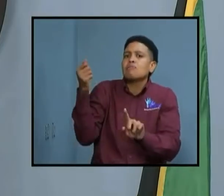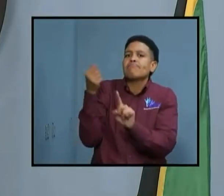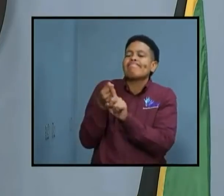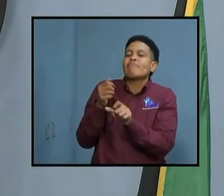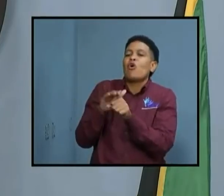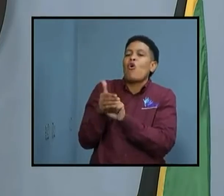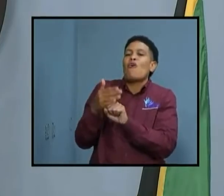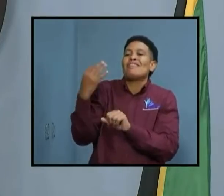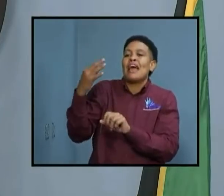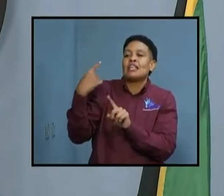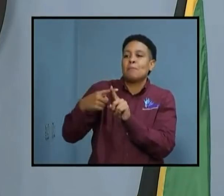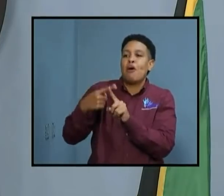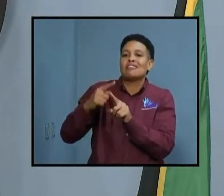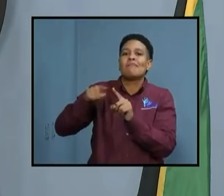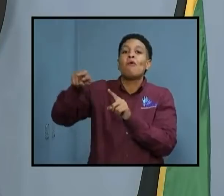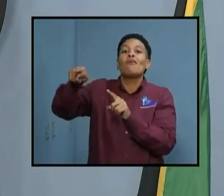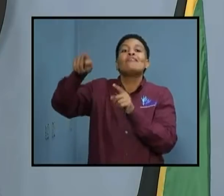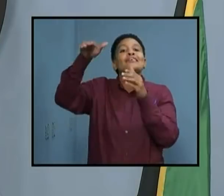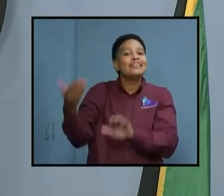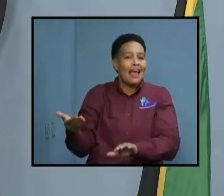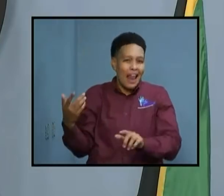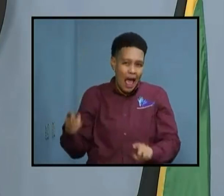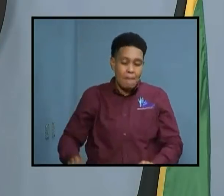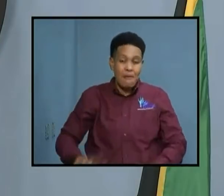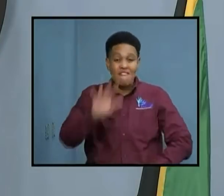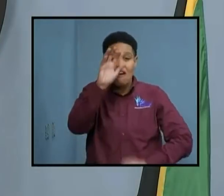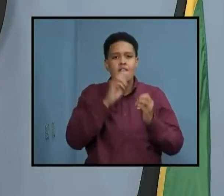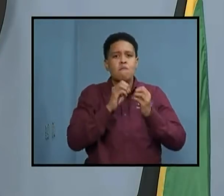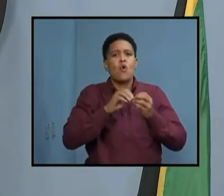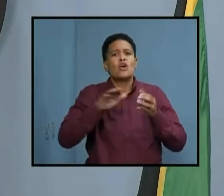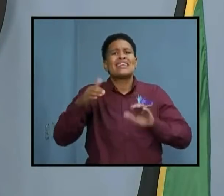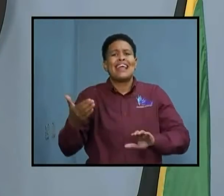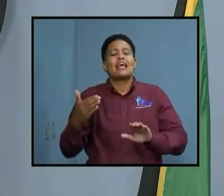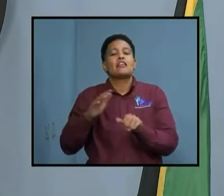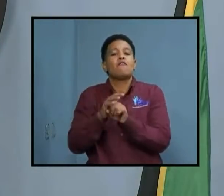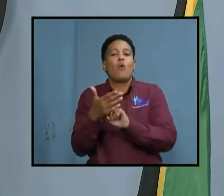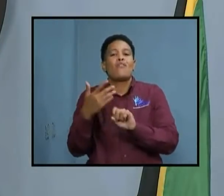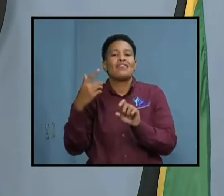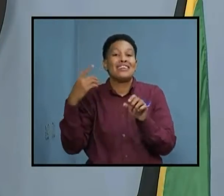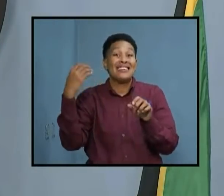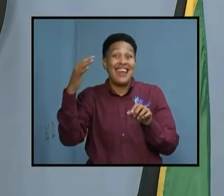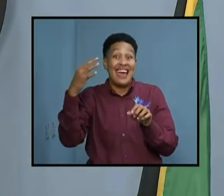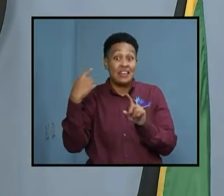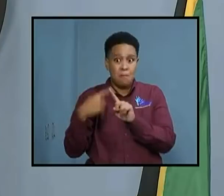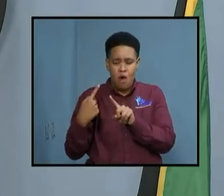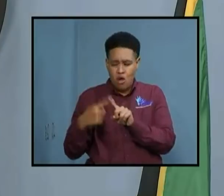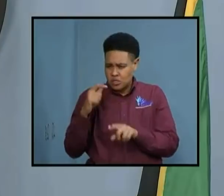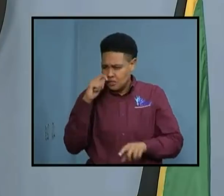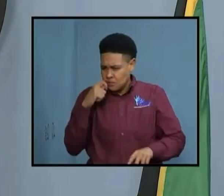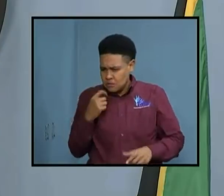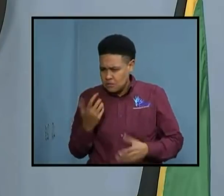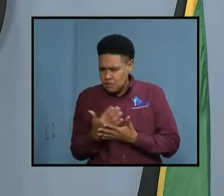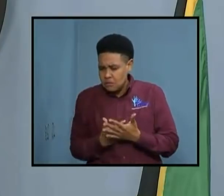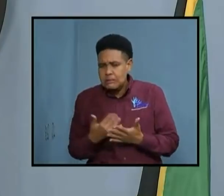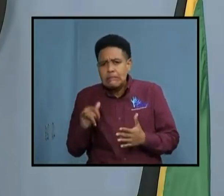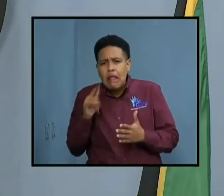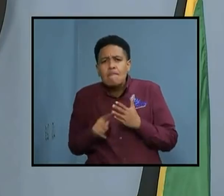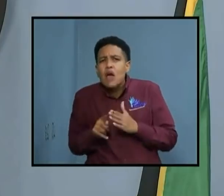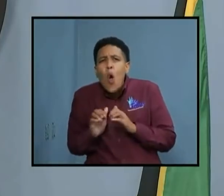positive individuals, and 5 more deaths of COVID-19 positive individuals are under investigation.